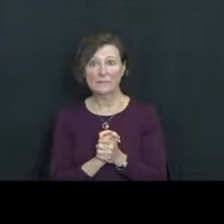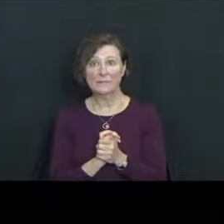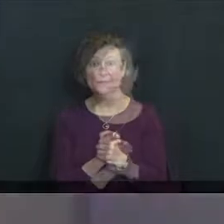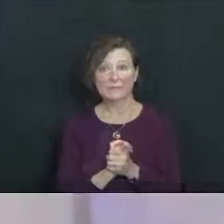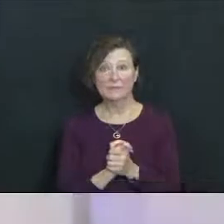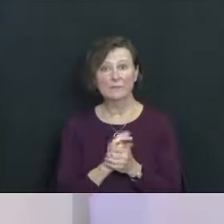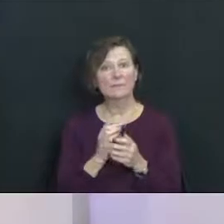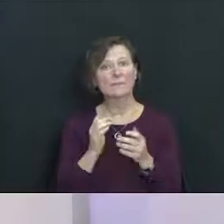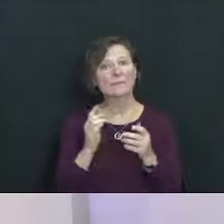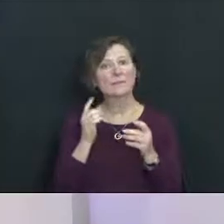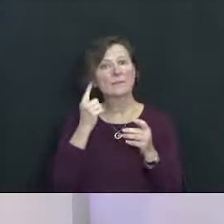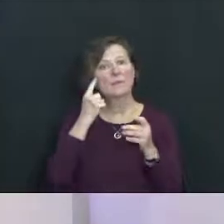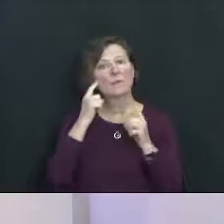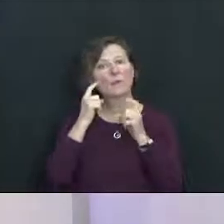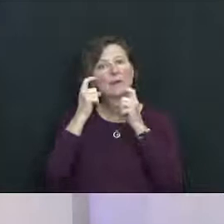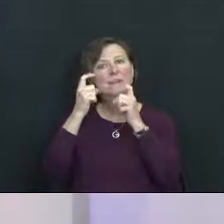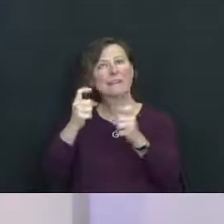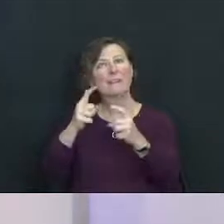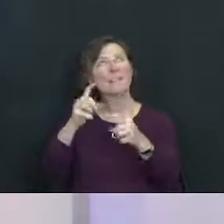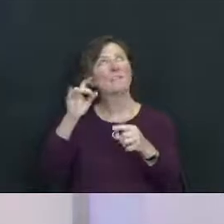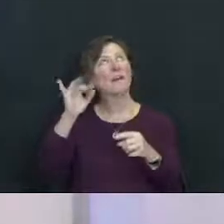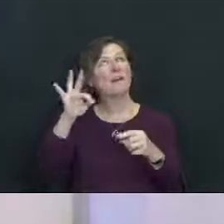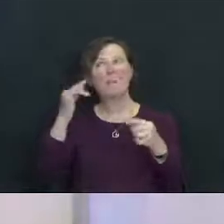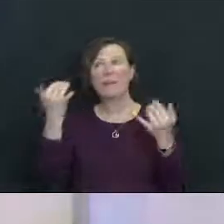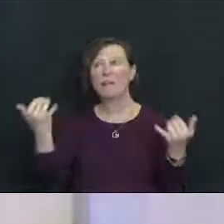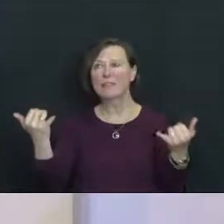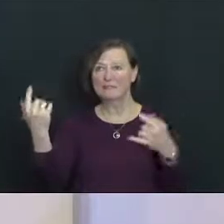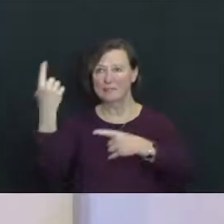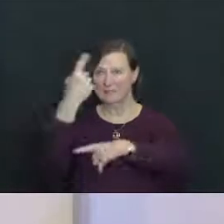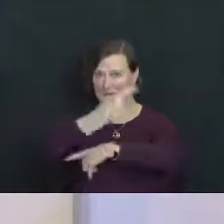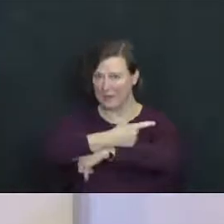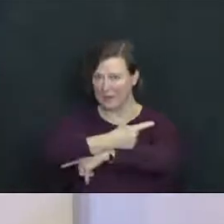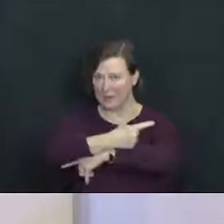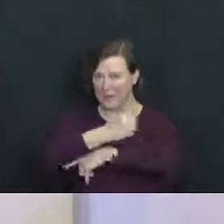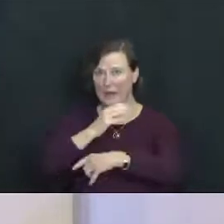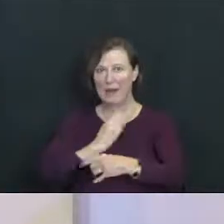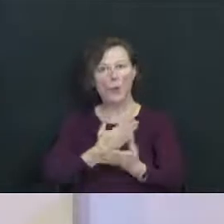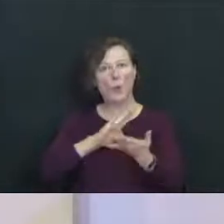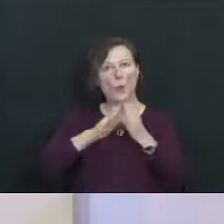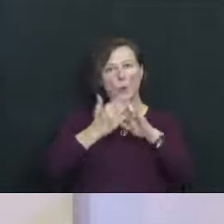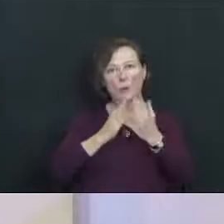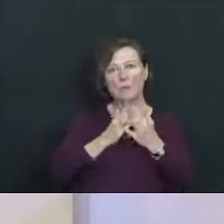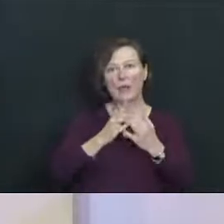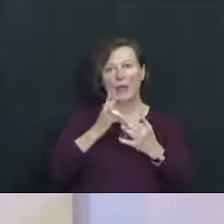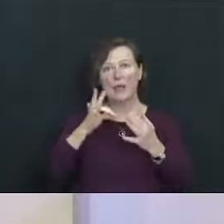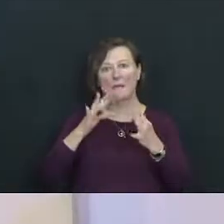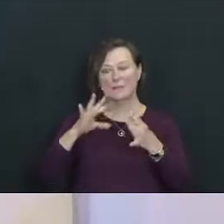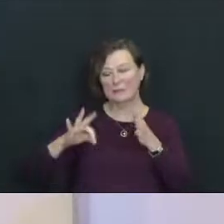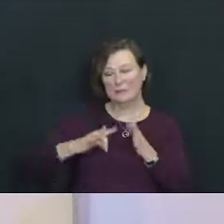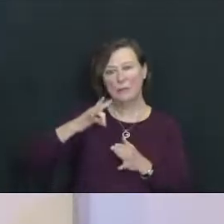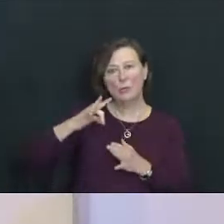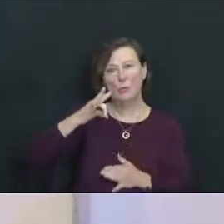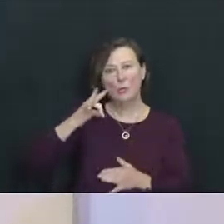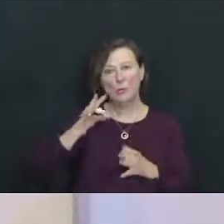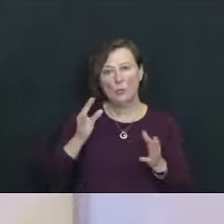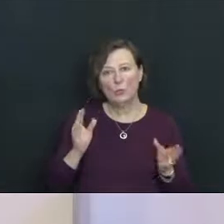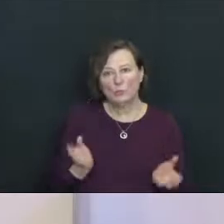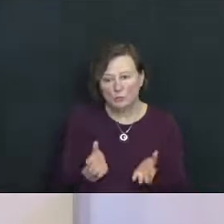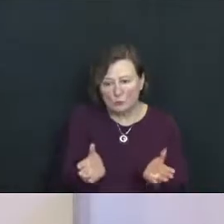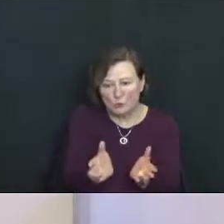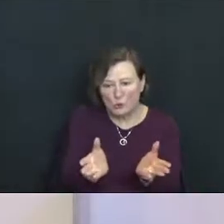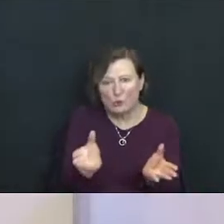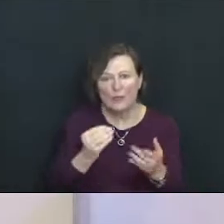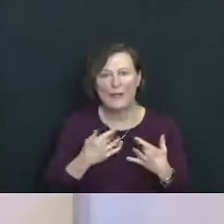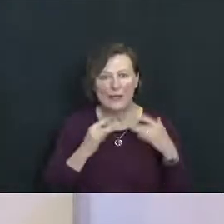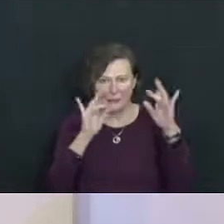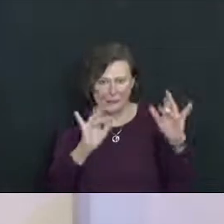For the gift of this day and for our community of spiritual nurture and compassion, we